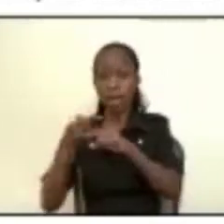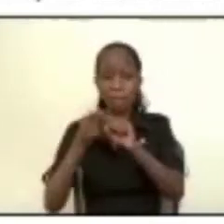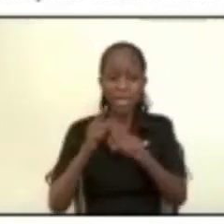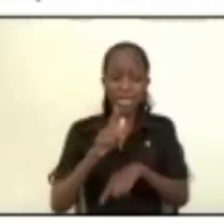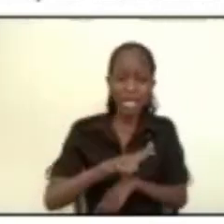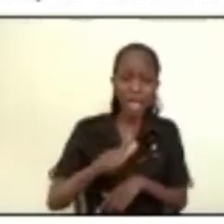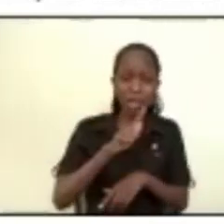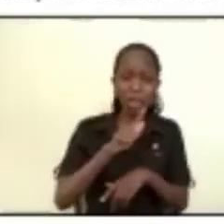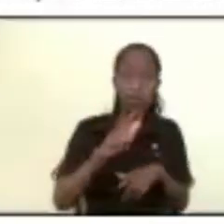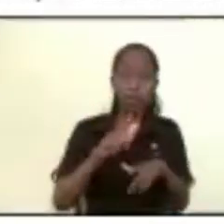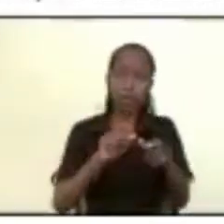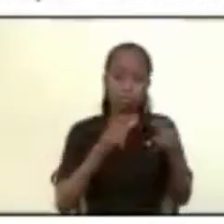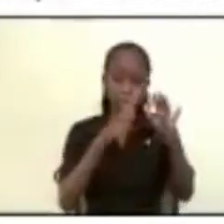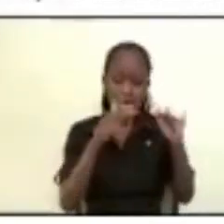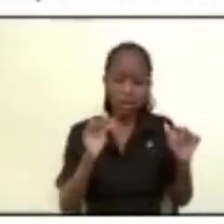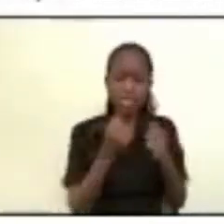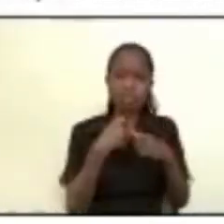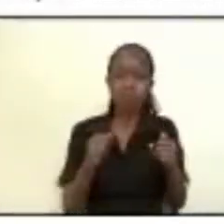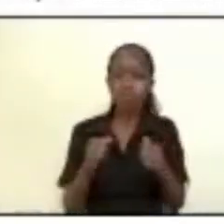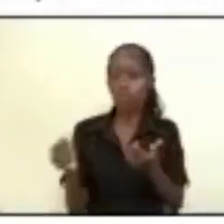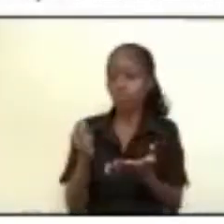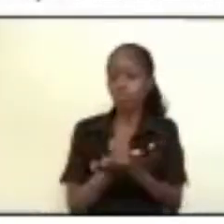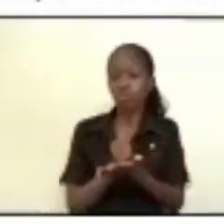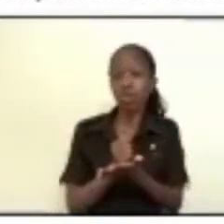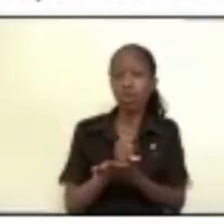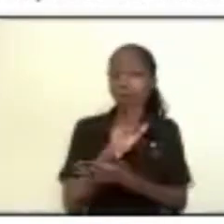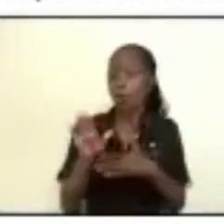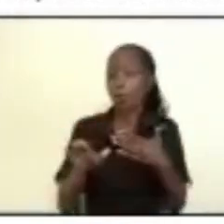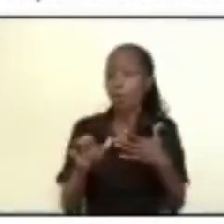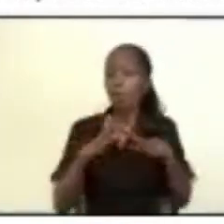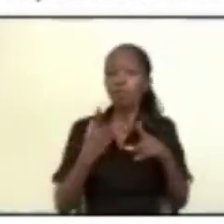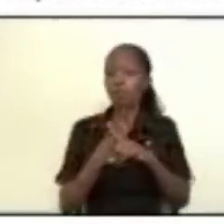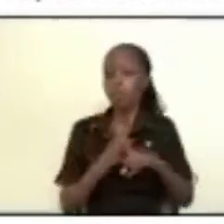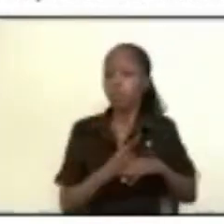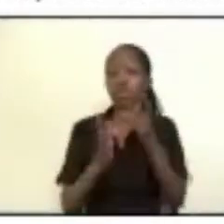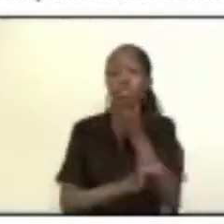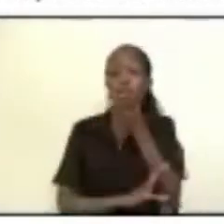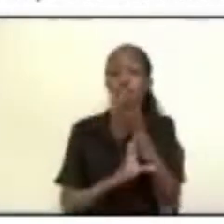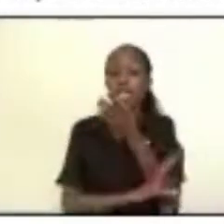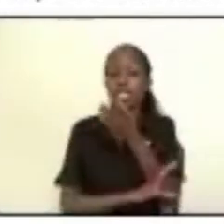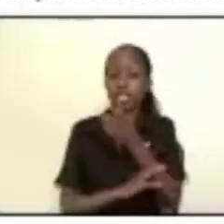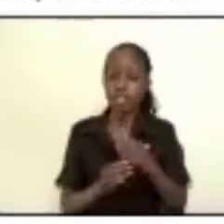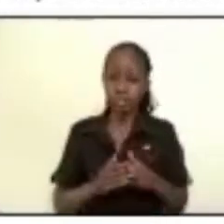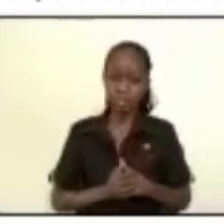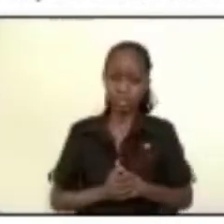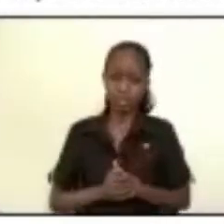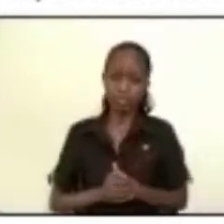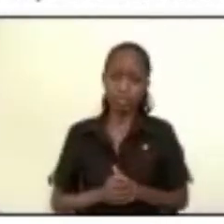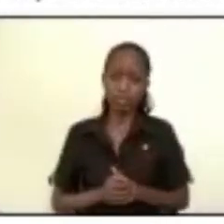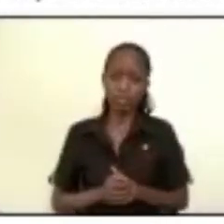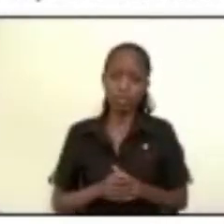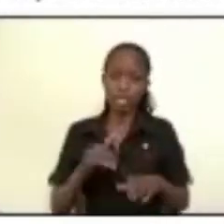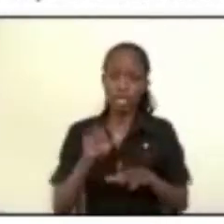don't really have that financial capacity to be able to hire all of these, different correspondents in different regions of the